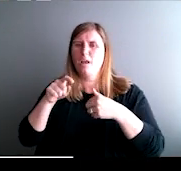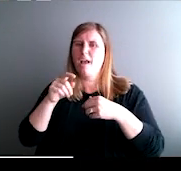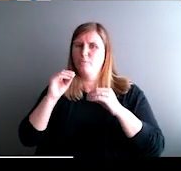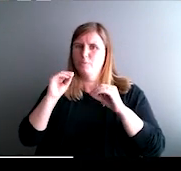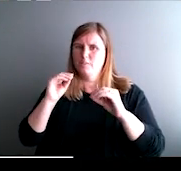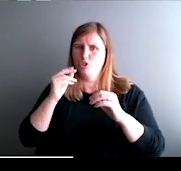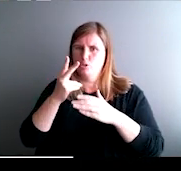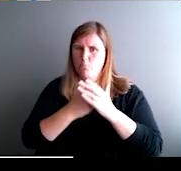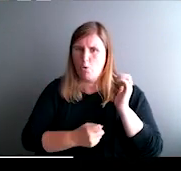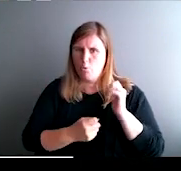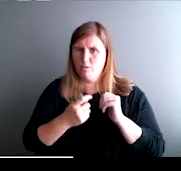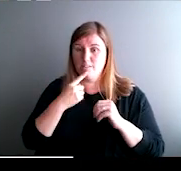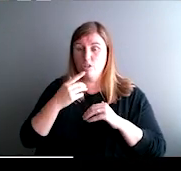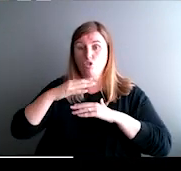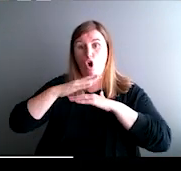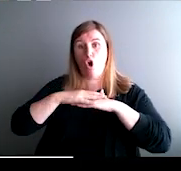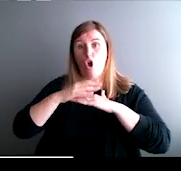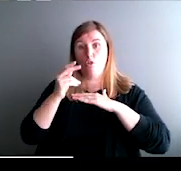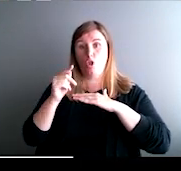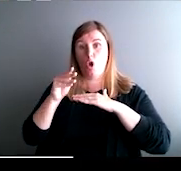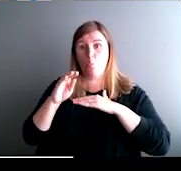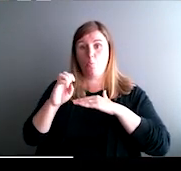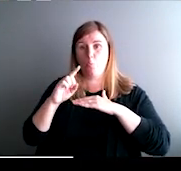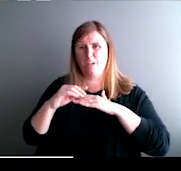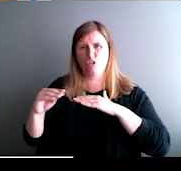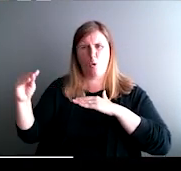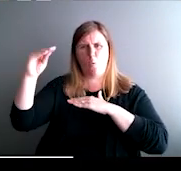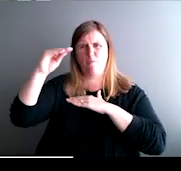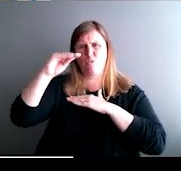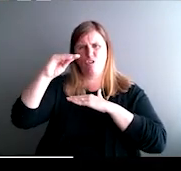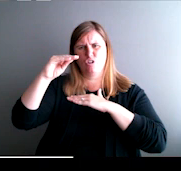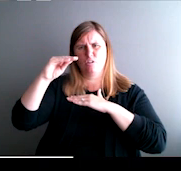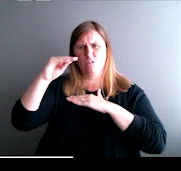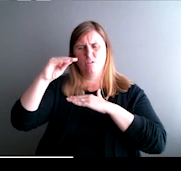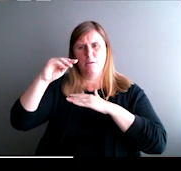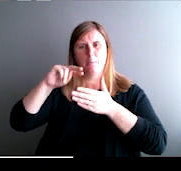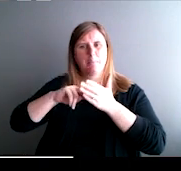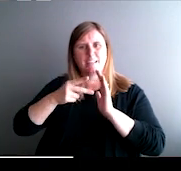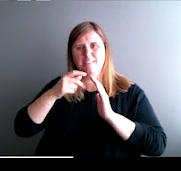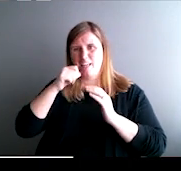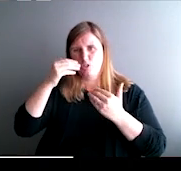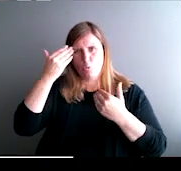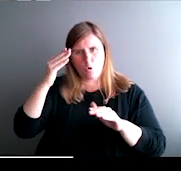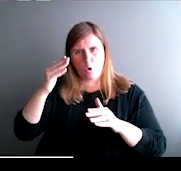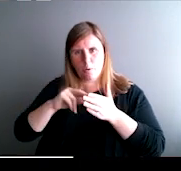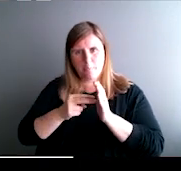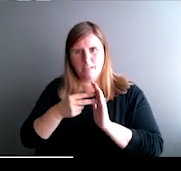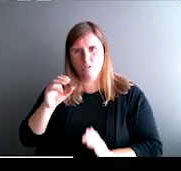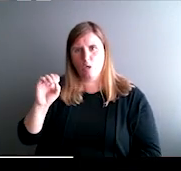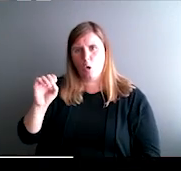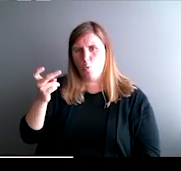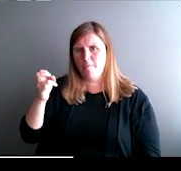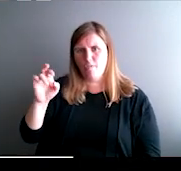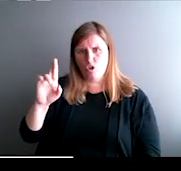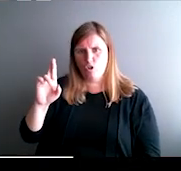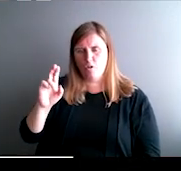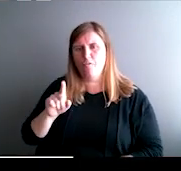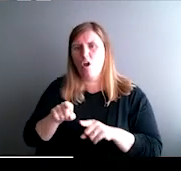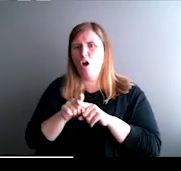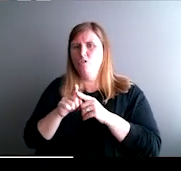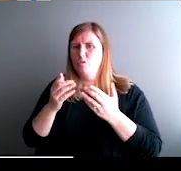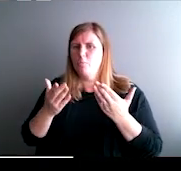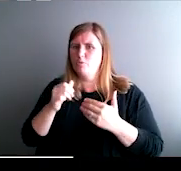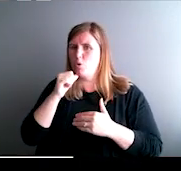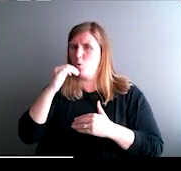Because if they say it's on the notebook when it was over the notebook, not only do they not know over as a preposition, they likely don't